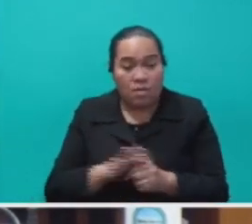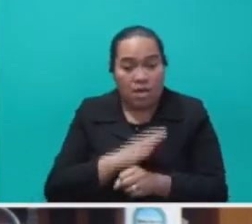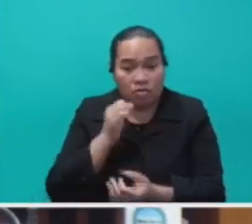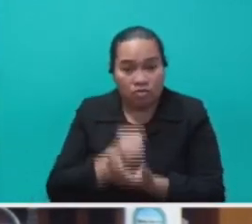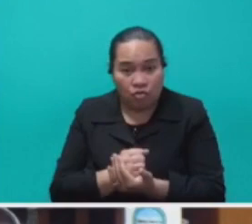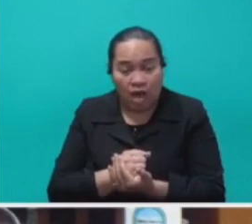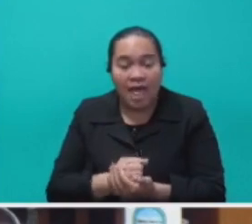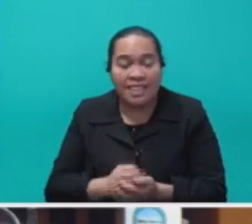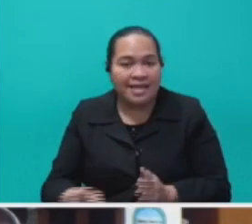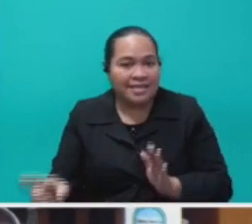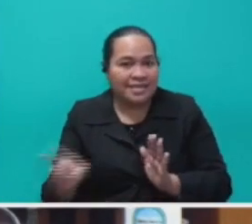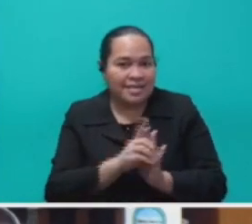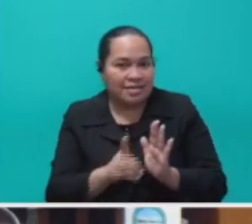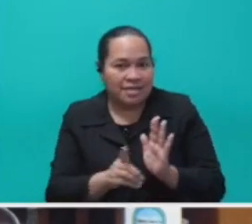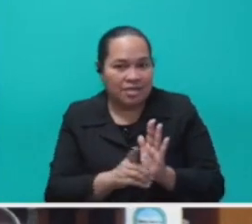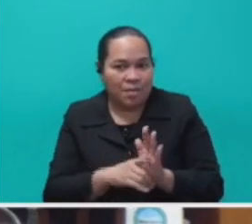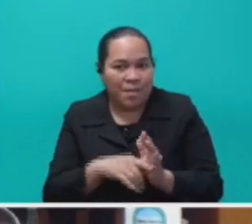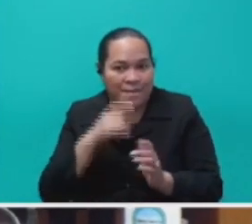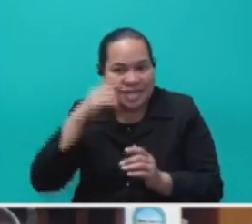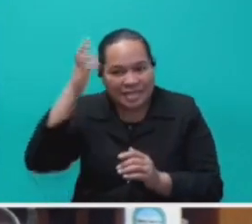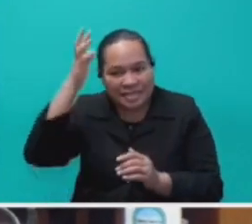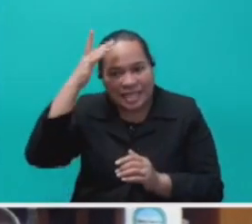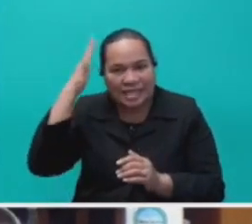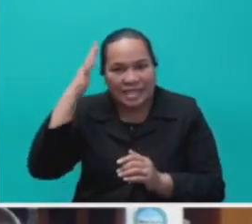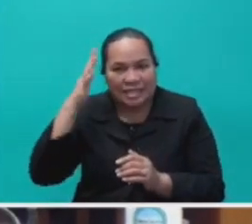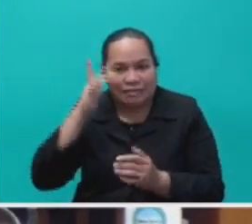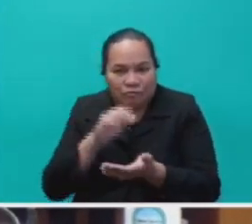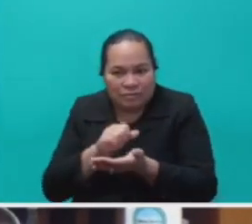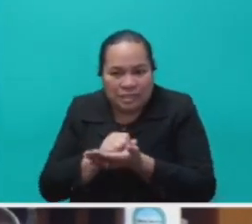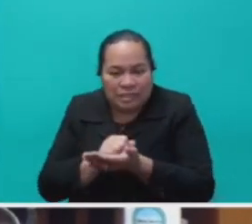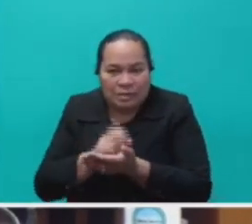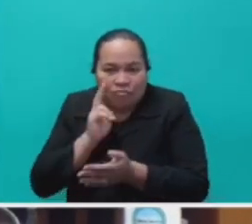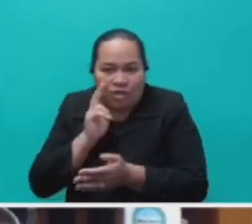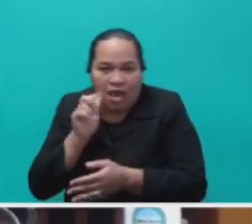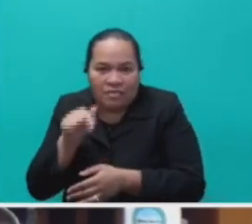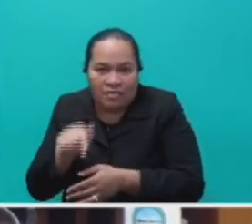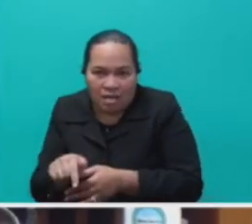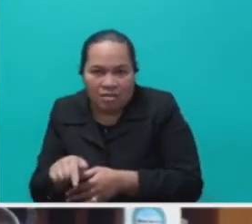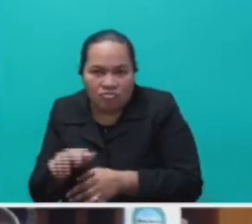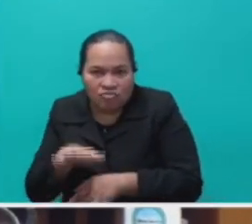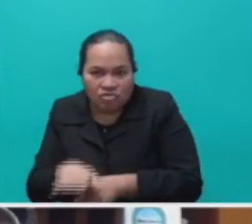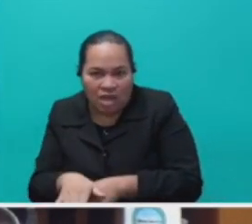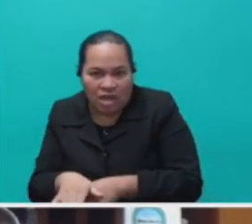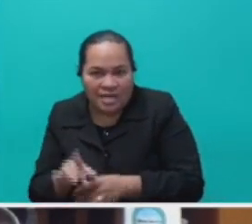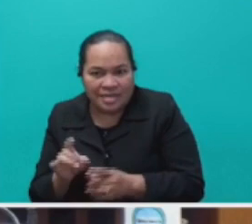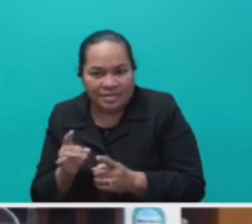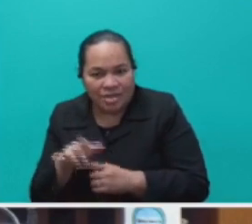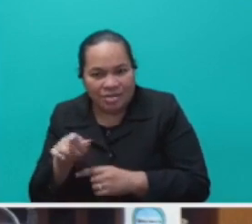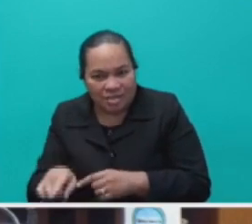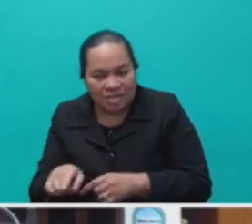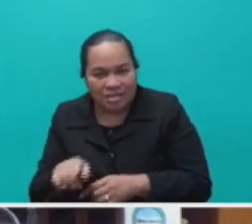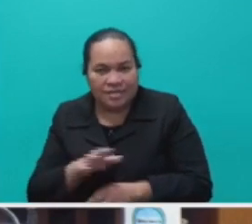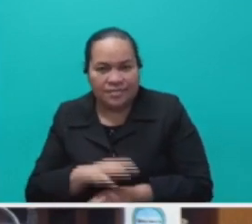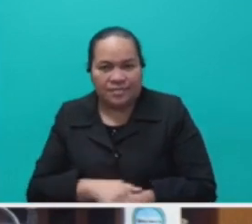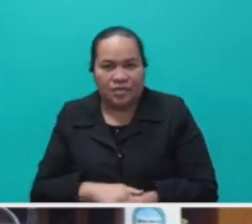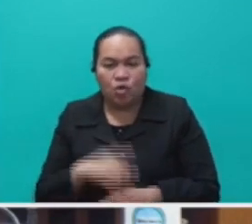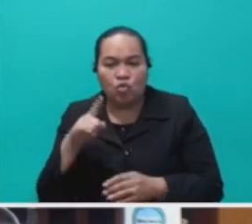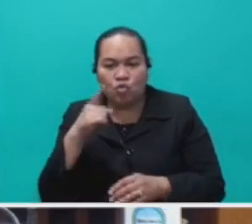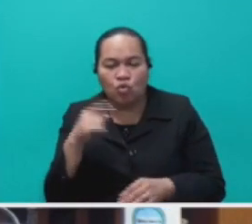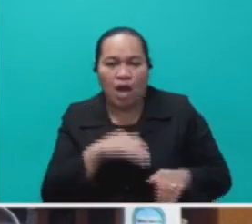that a degree of sensitivity is afforded to those who are participating in the